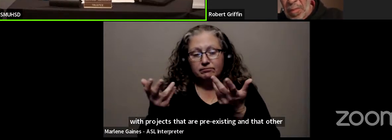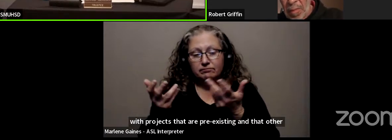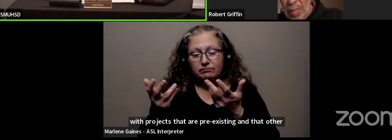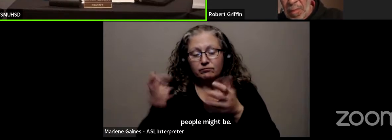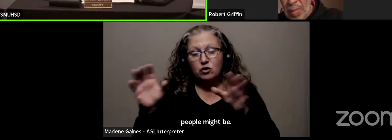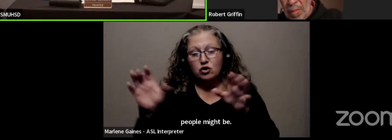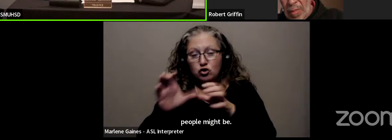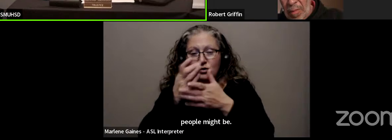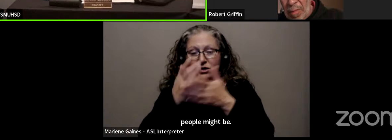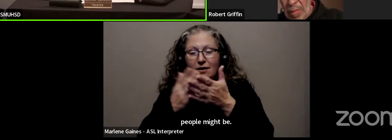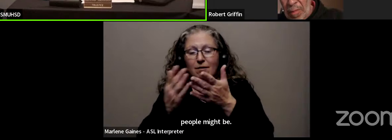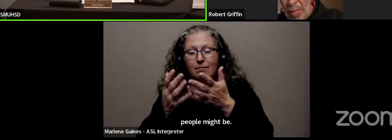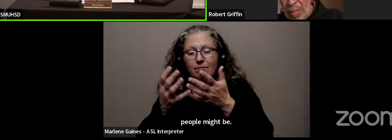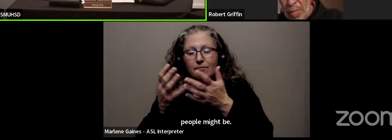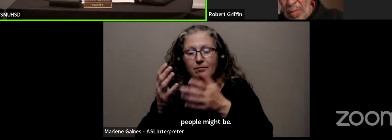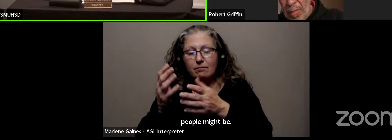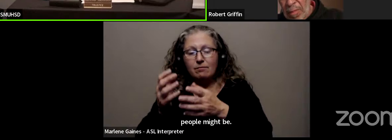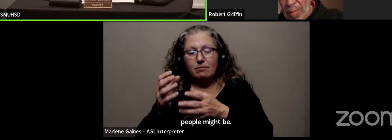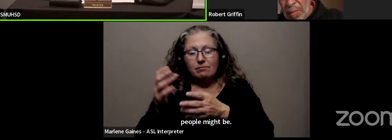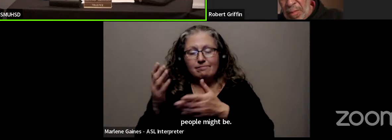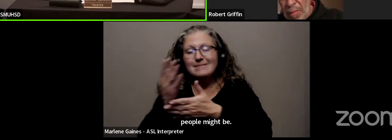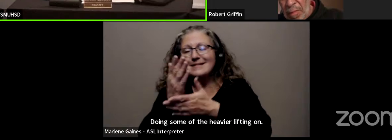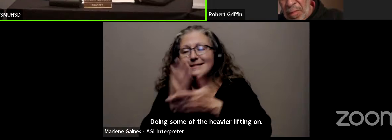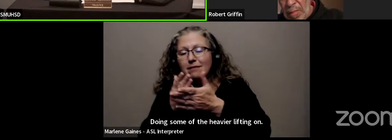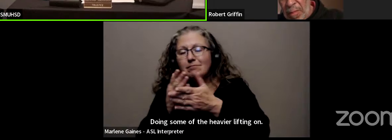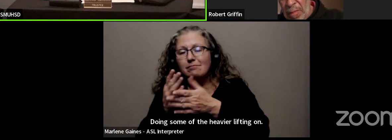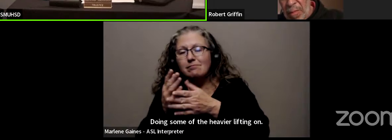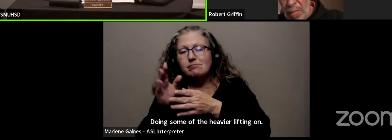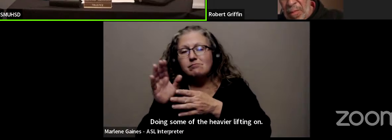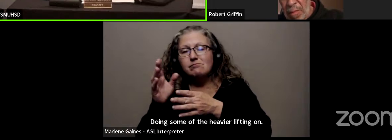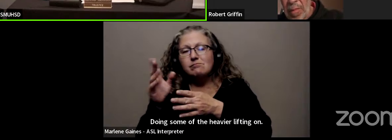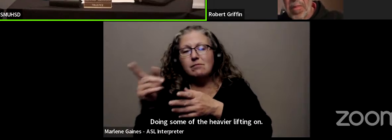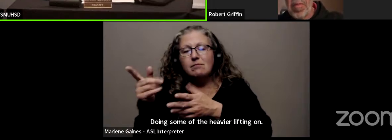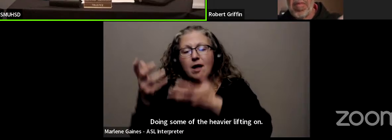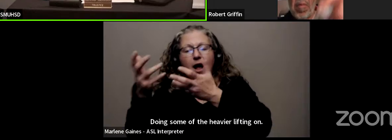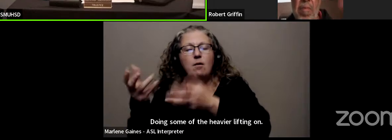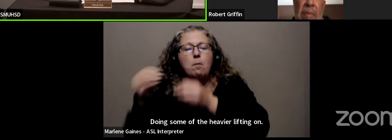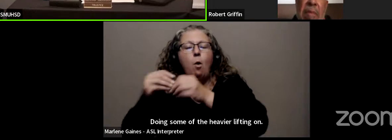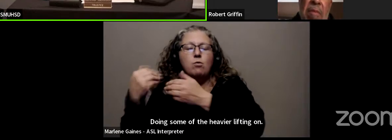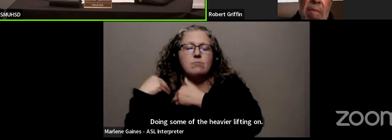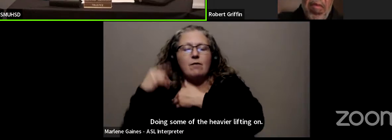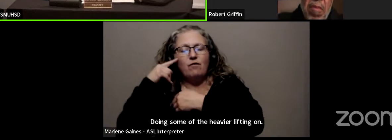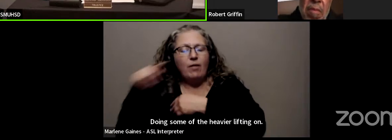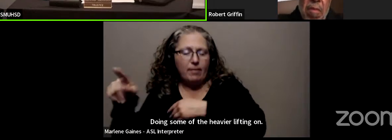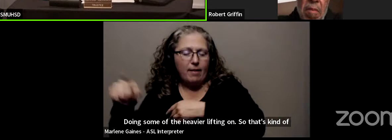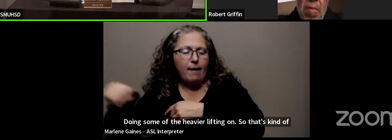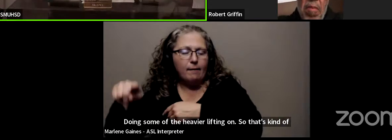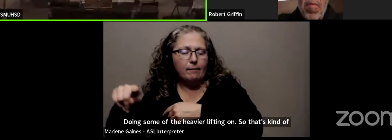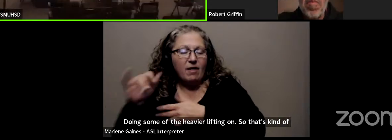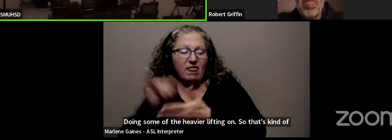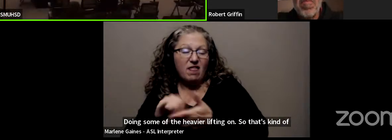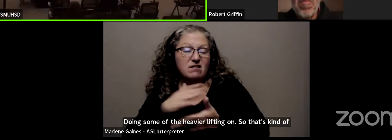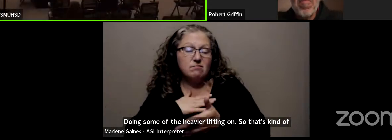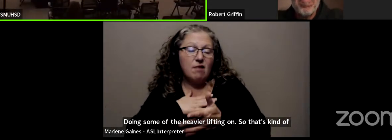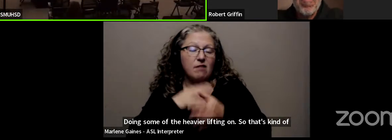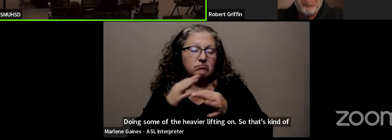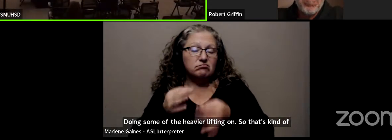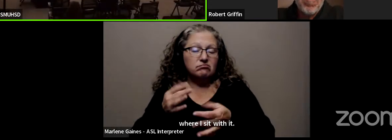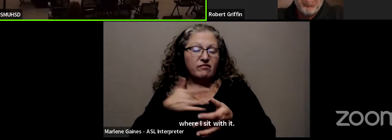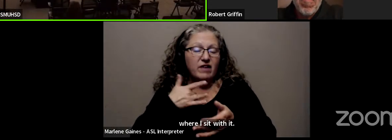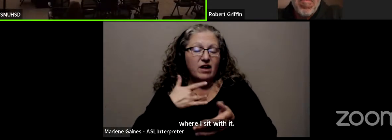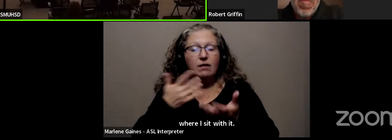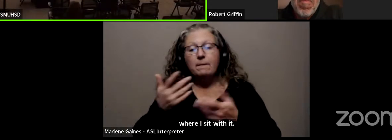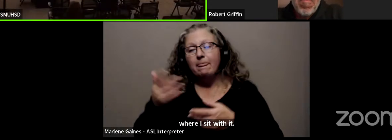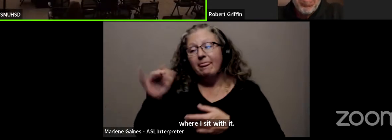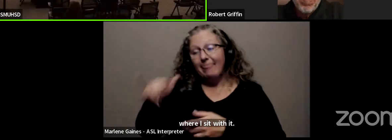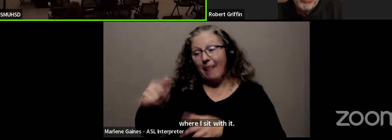doing some of the heavier lifting on. So that's kind of where I sit with it. Yeah, and with that, to that point,